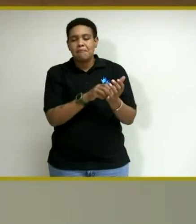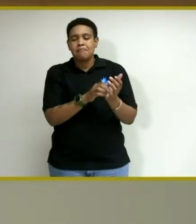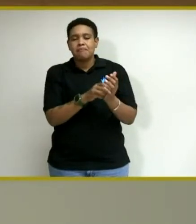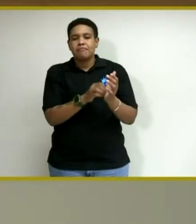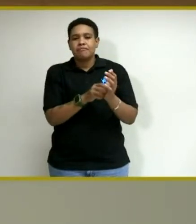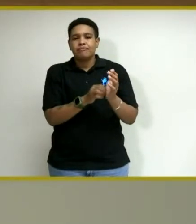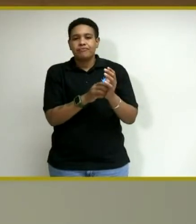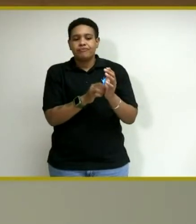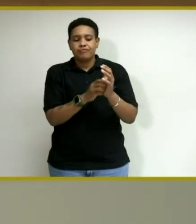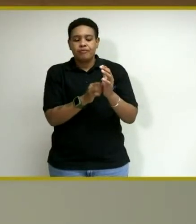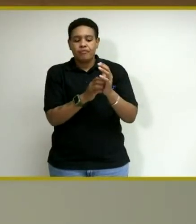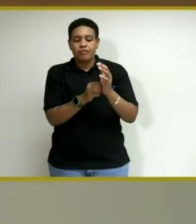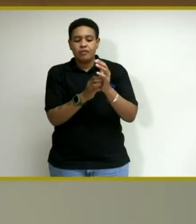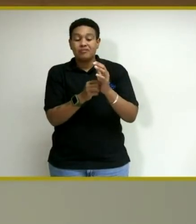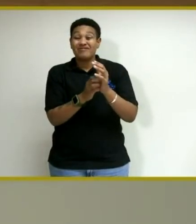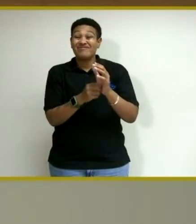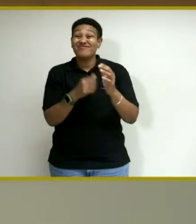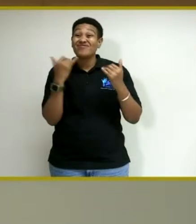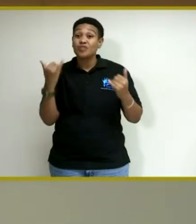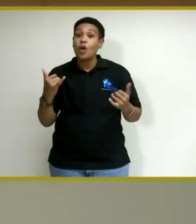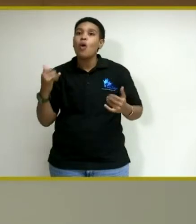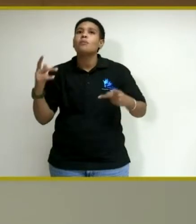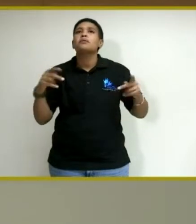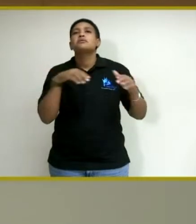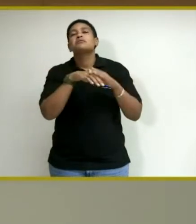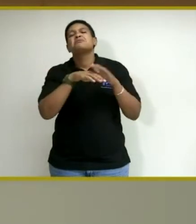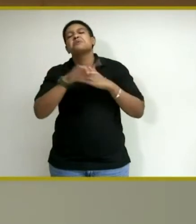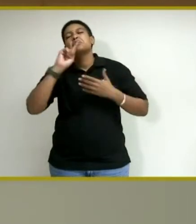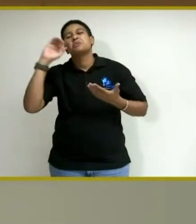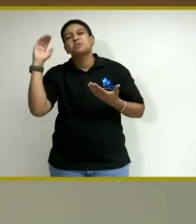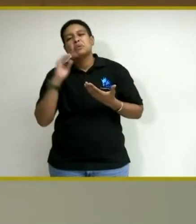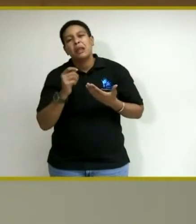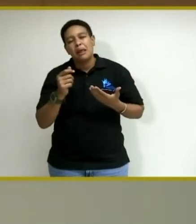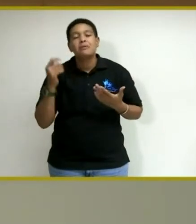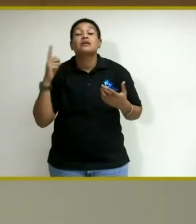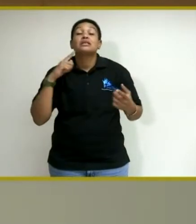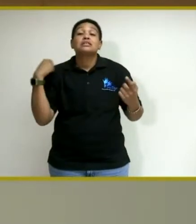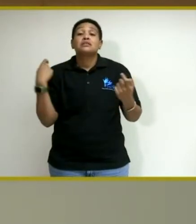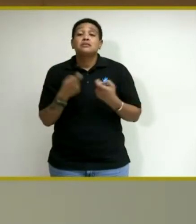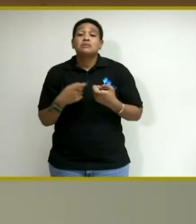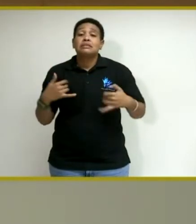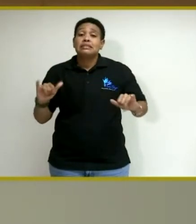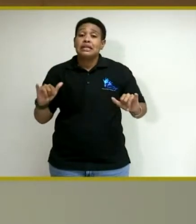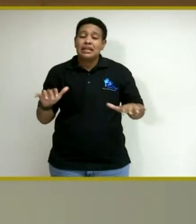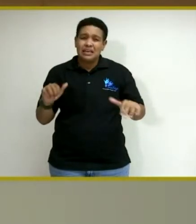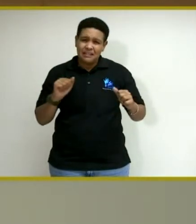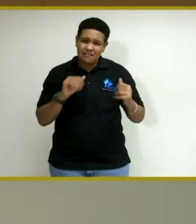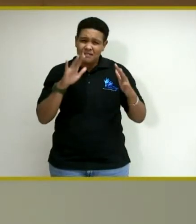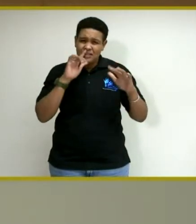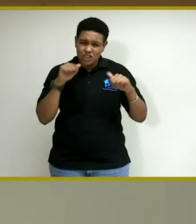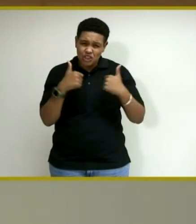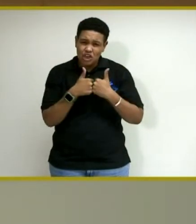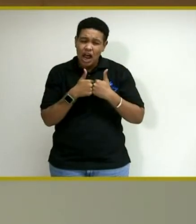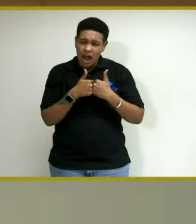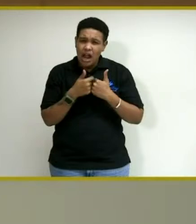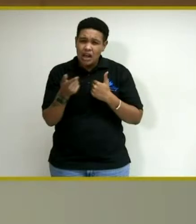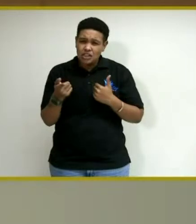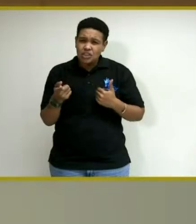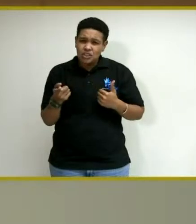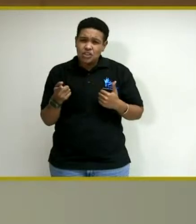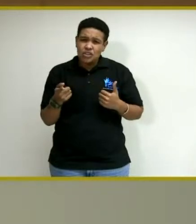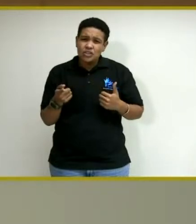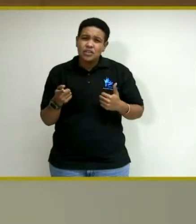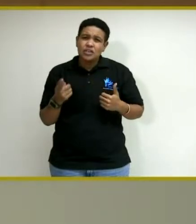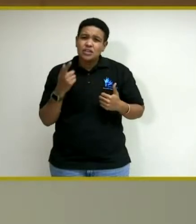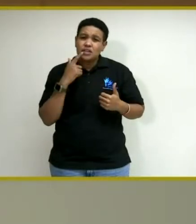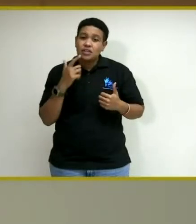the occupancy is down a bit. Spanish Town does still face the challenge of quite a bit of admissions